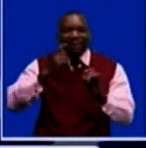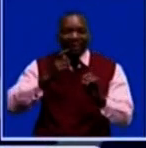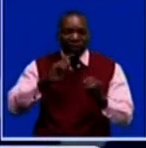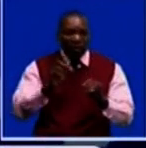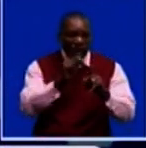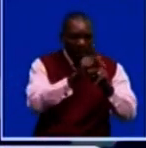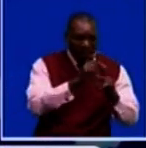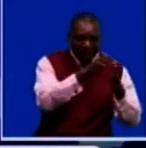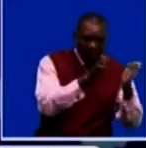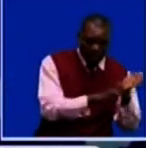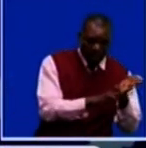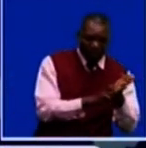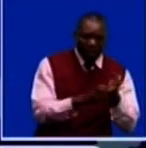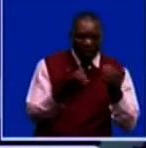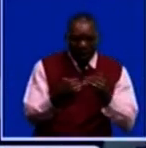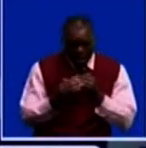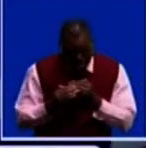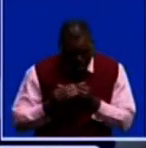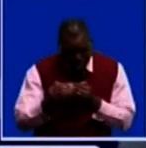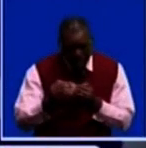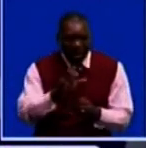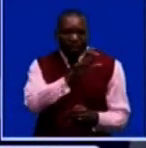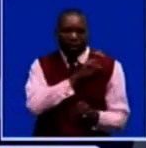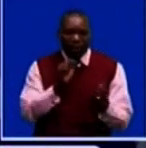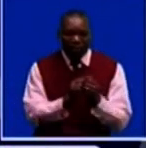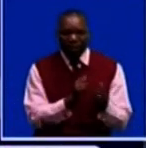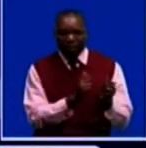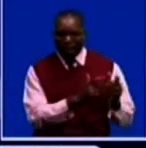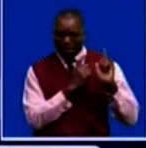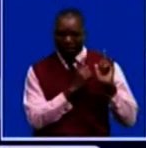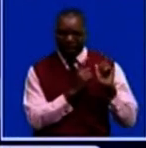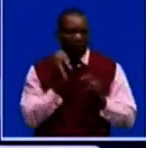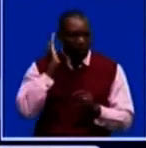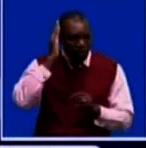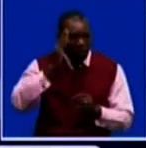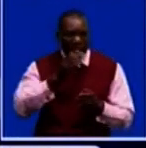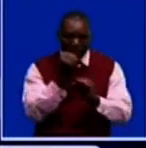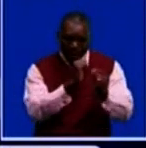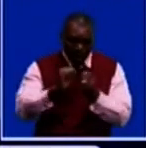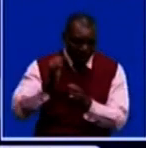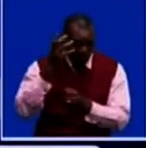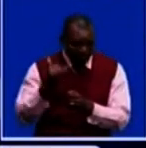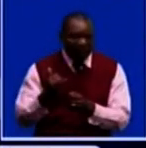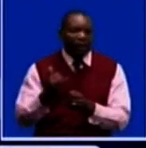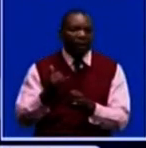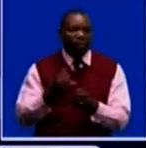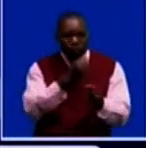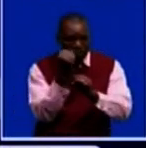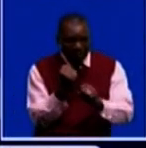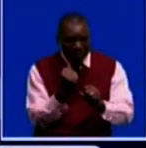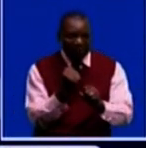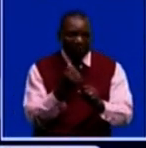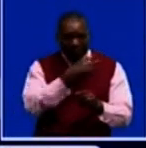storerooms will from now be guarded by armed police officers. Mr. Mabumba says this in a bid to tighten security and avoid